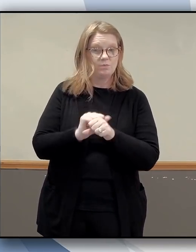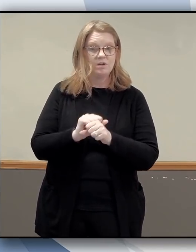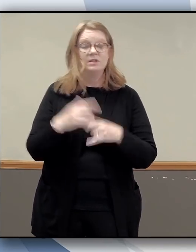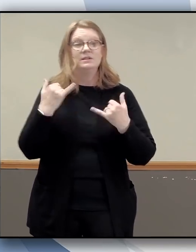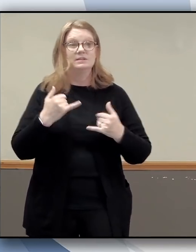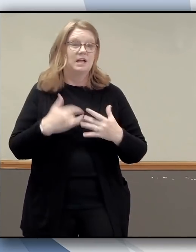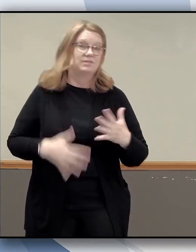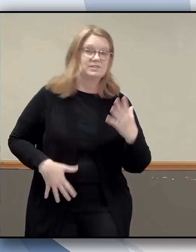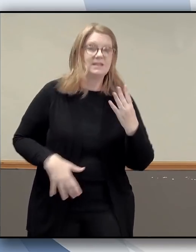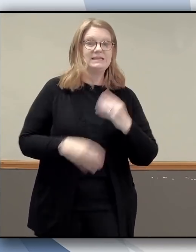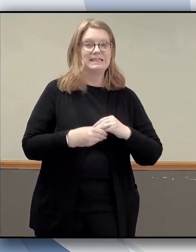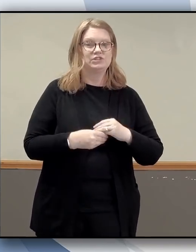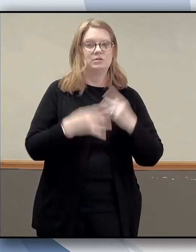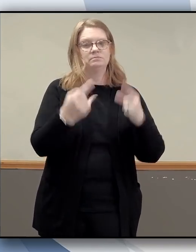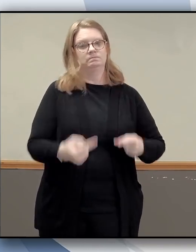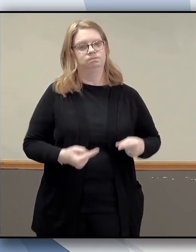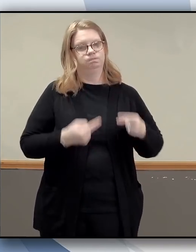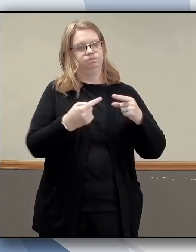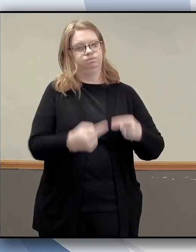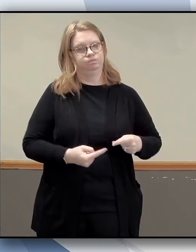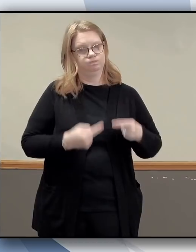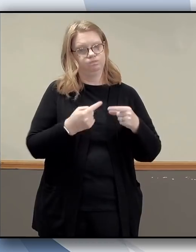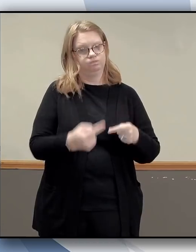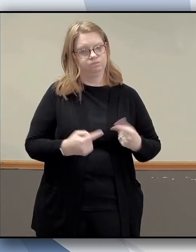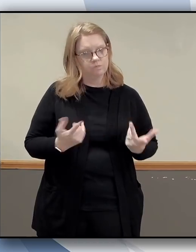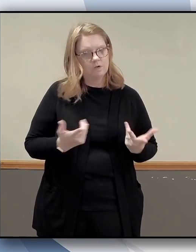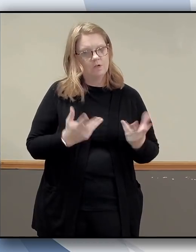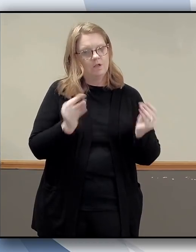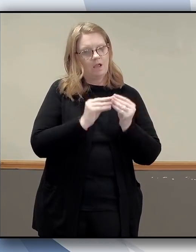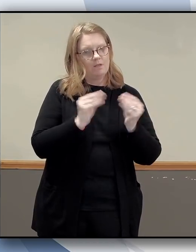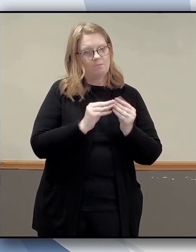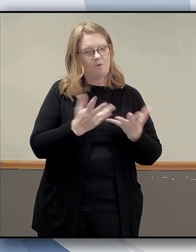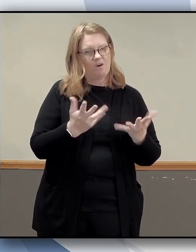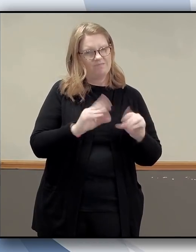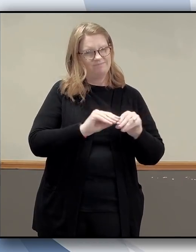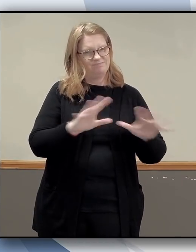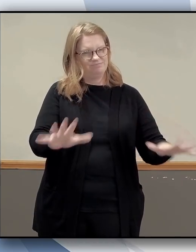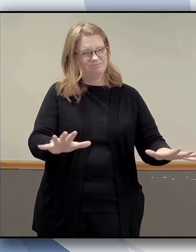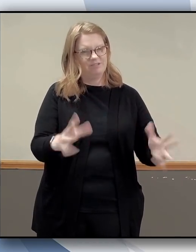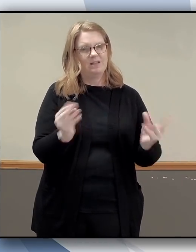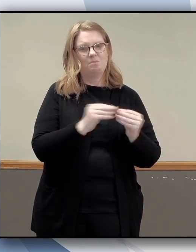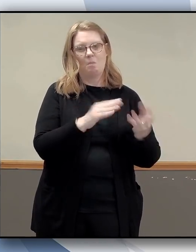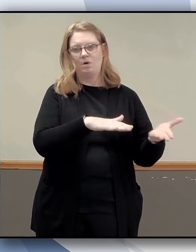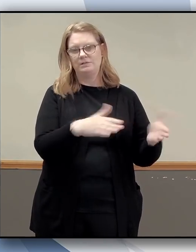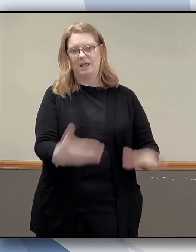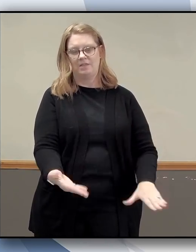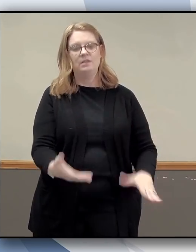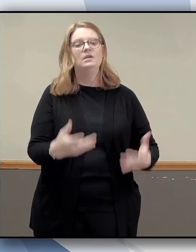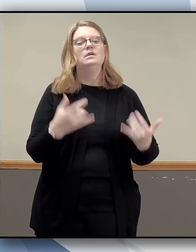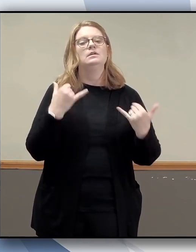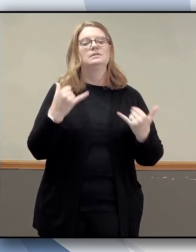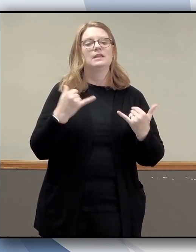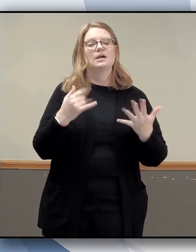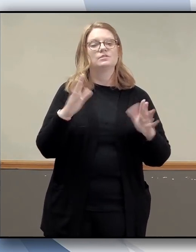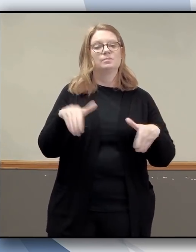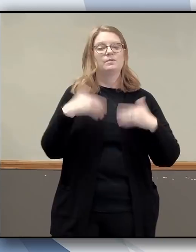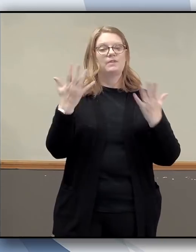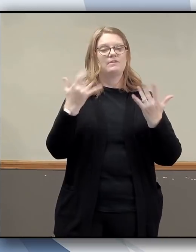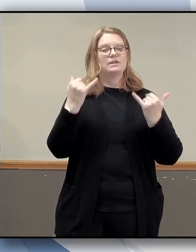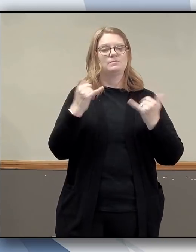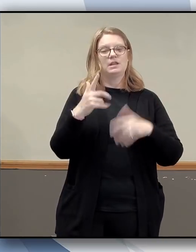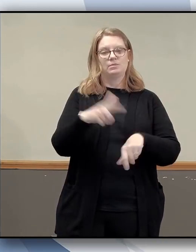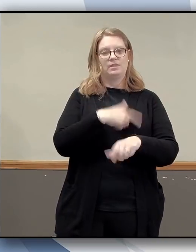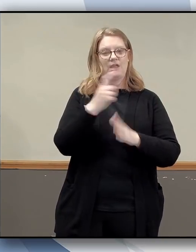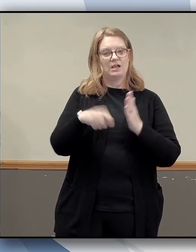these additional challenges and more infection and more death than we would care to have. But here to talk and give an update on long-term